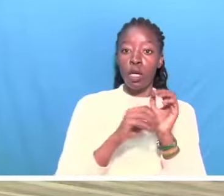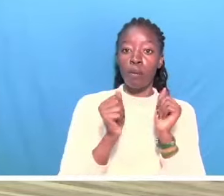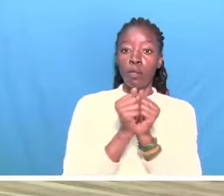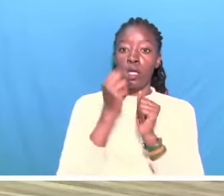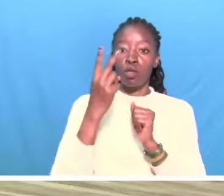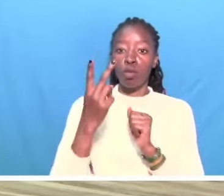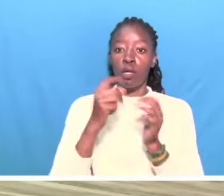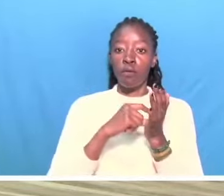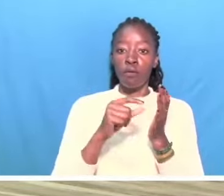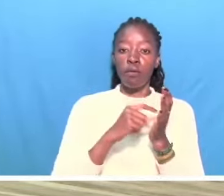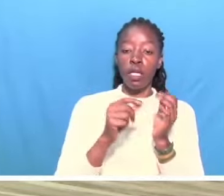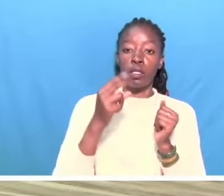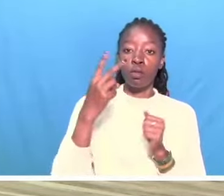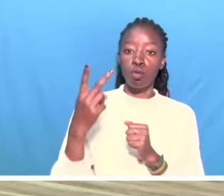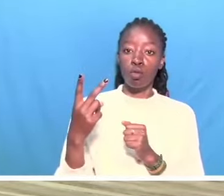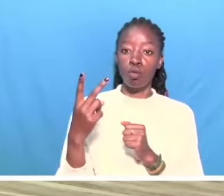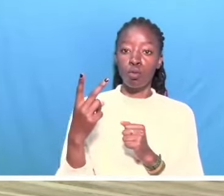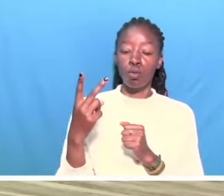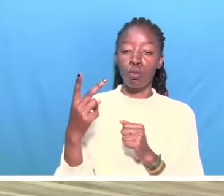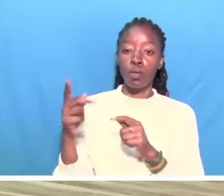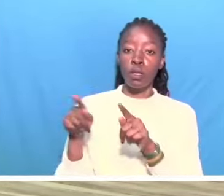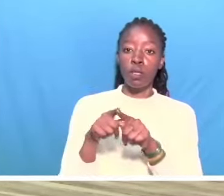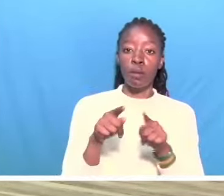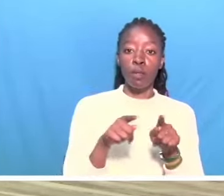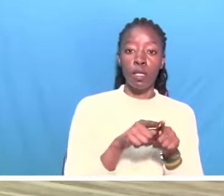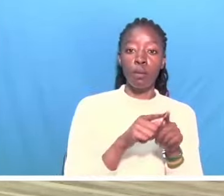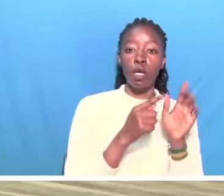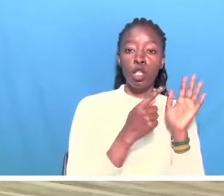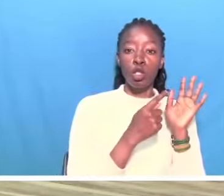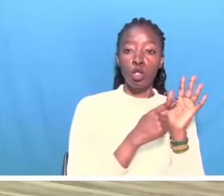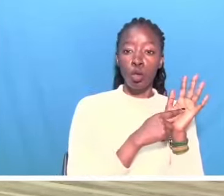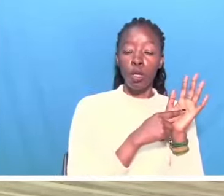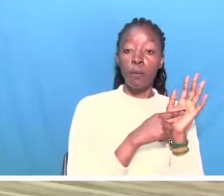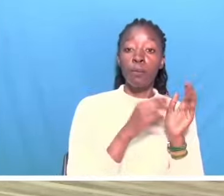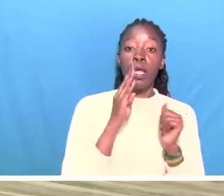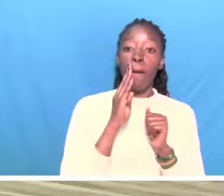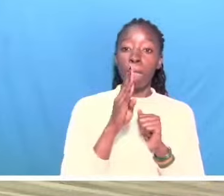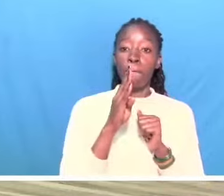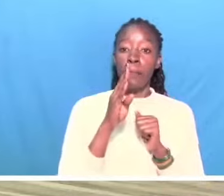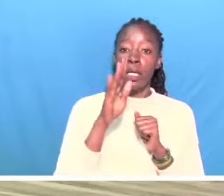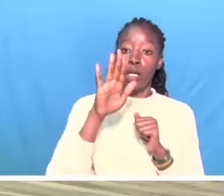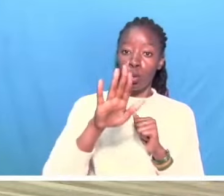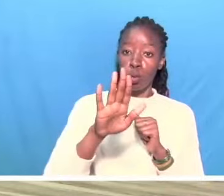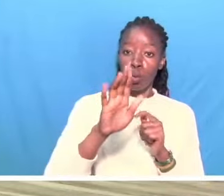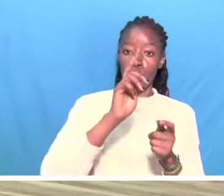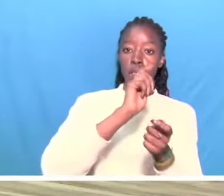verse 2, as it is projected there, "Be transformed."